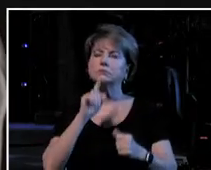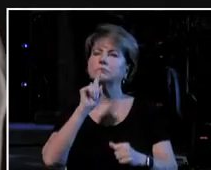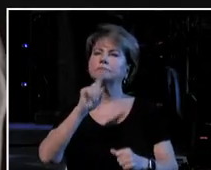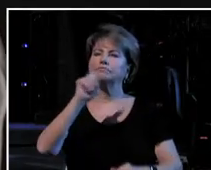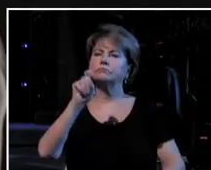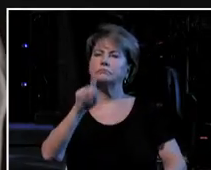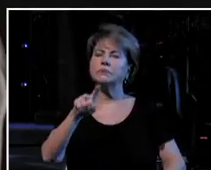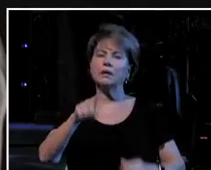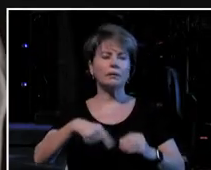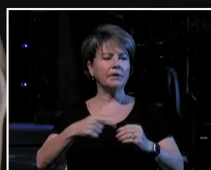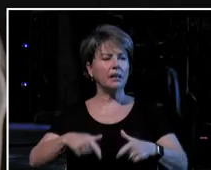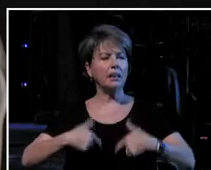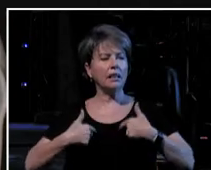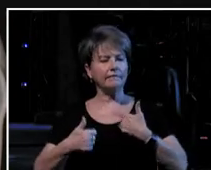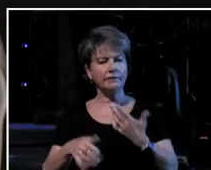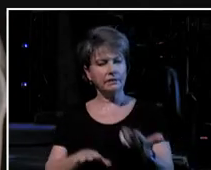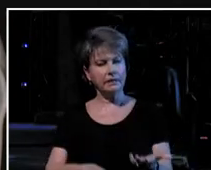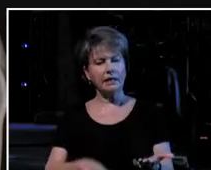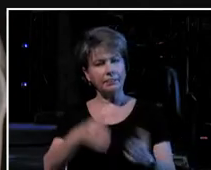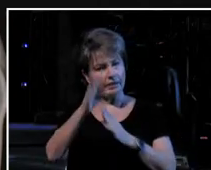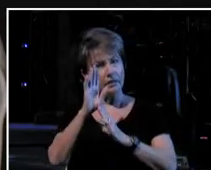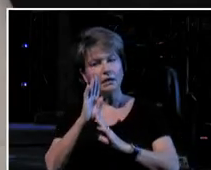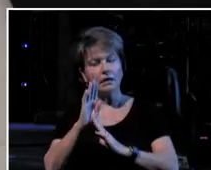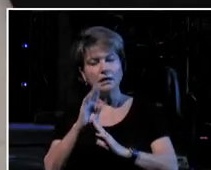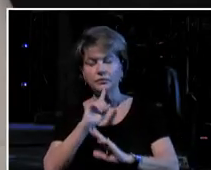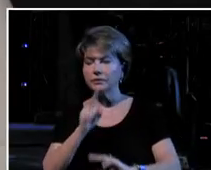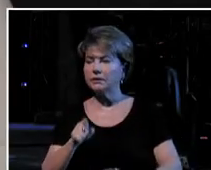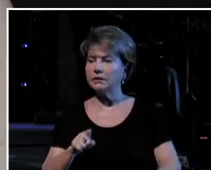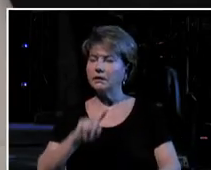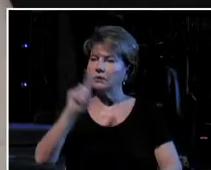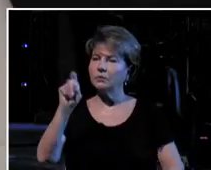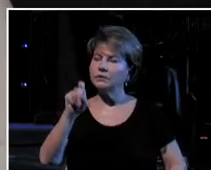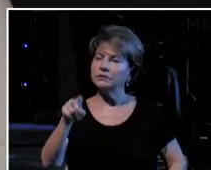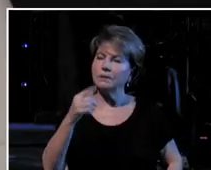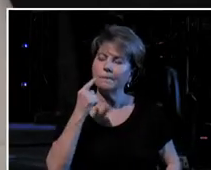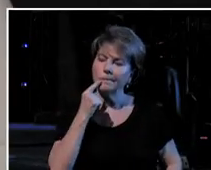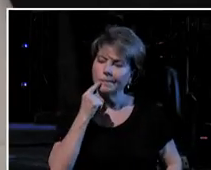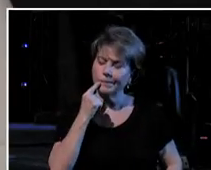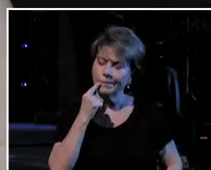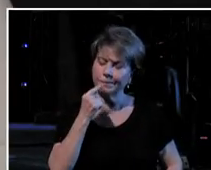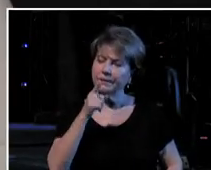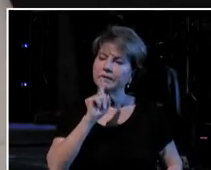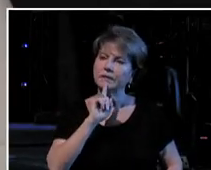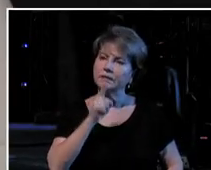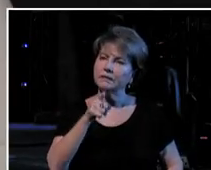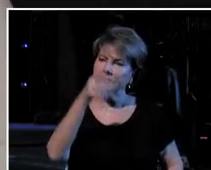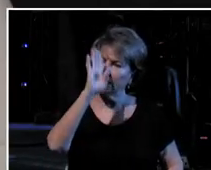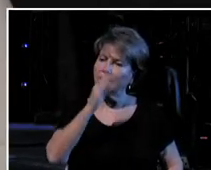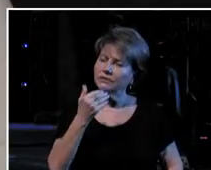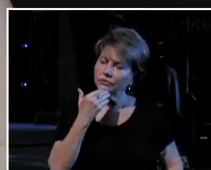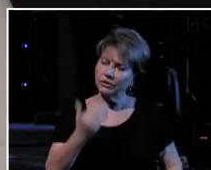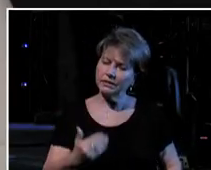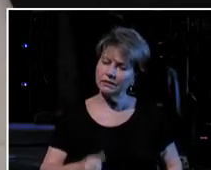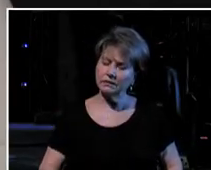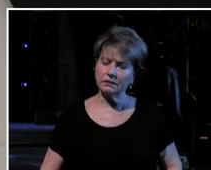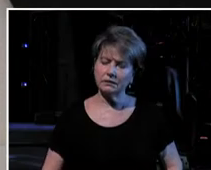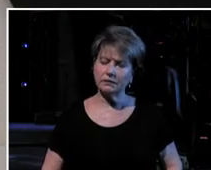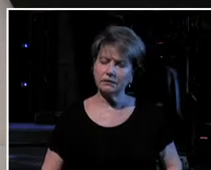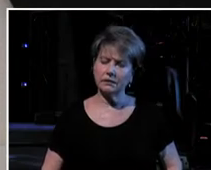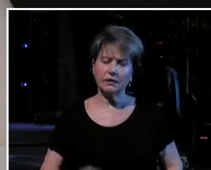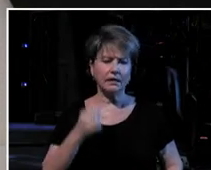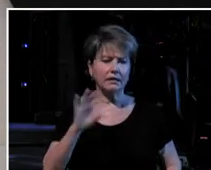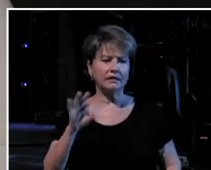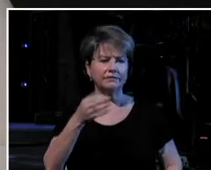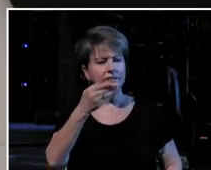about life and death and God, really. Questions like, is God good? And if he's